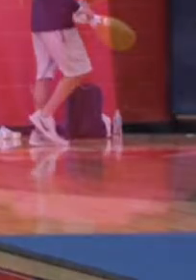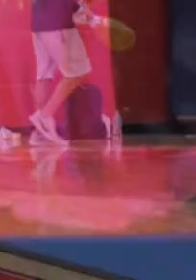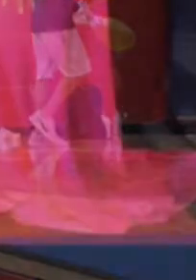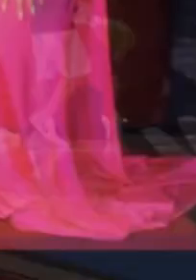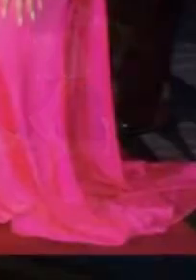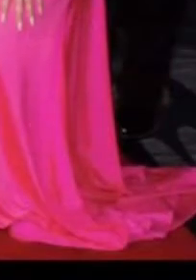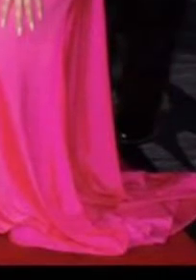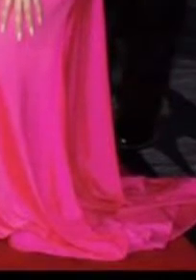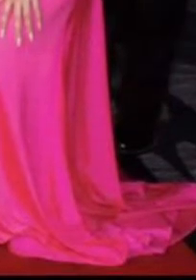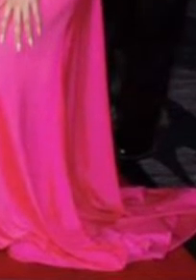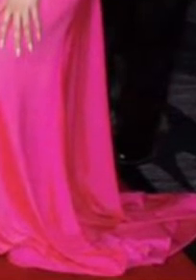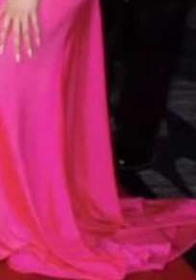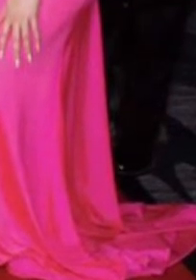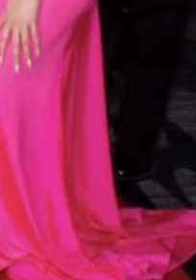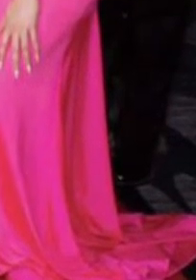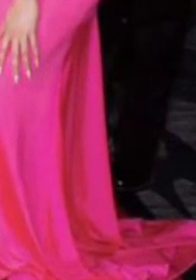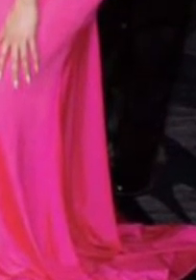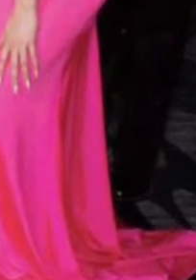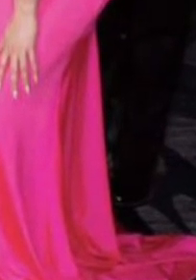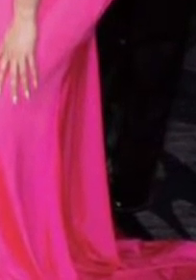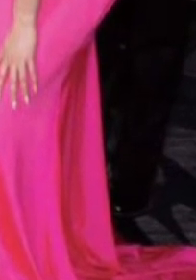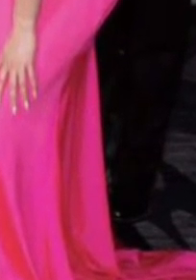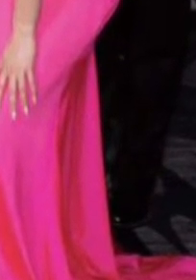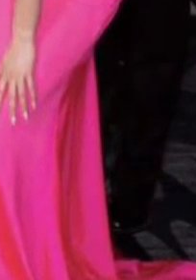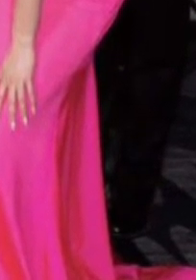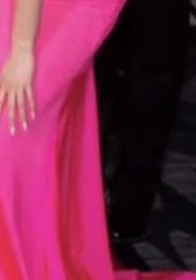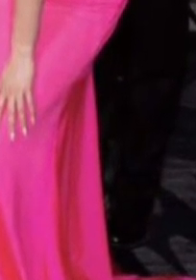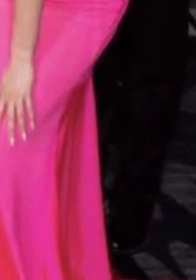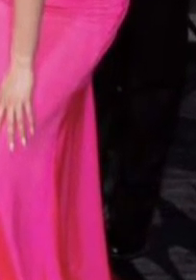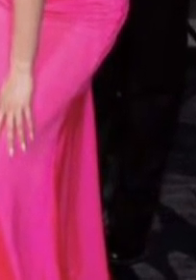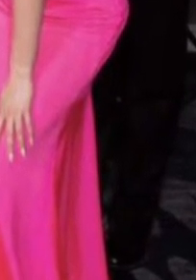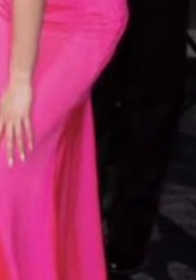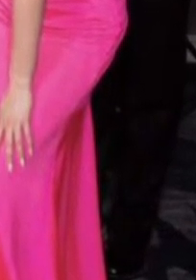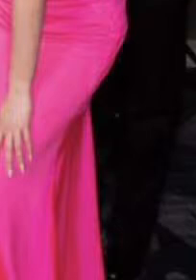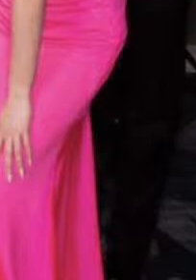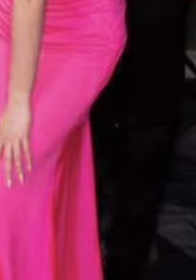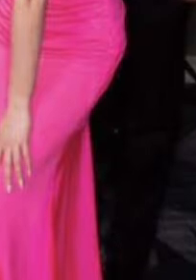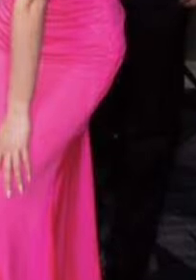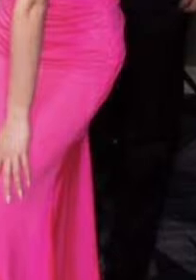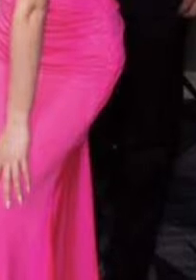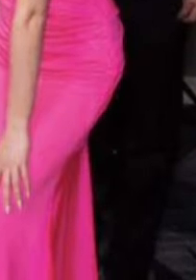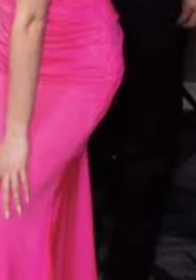making life a spinning arcade.